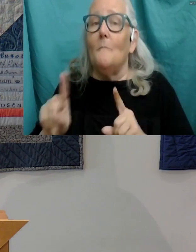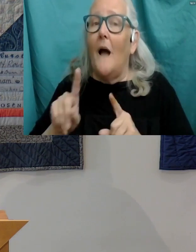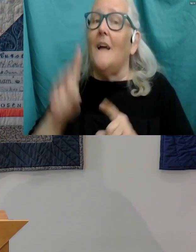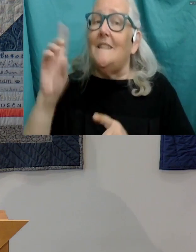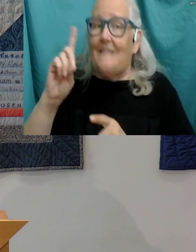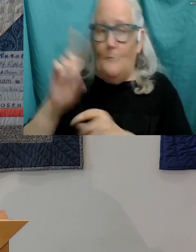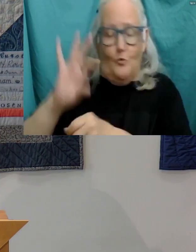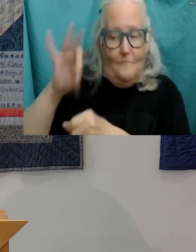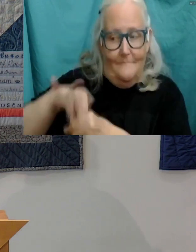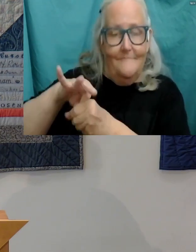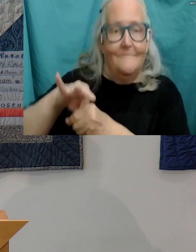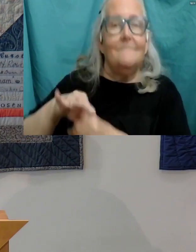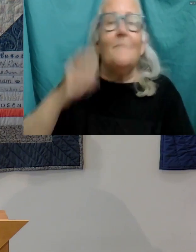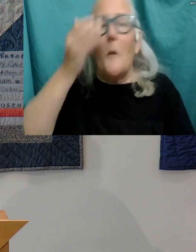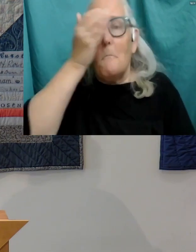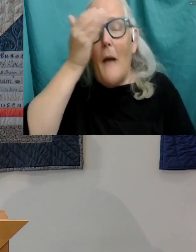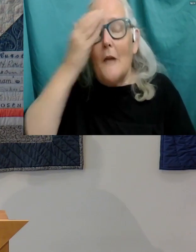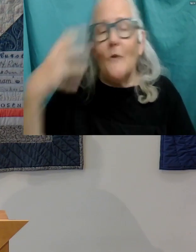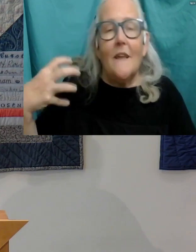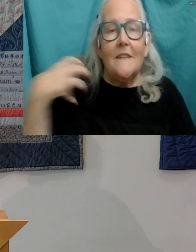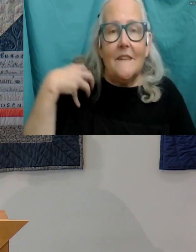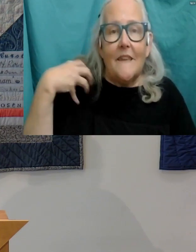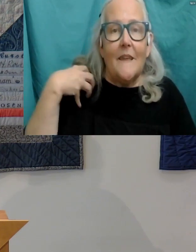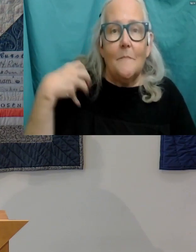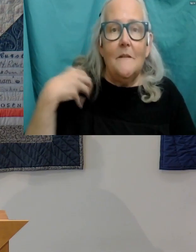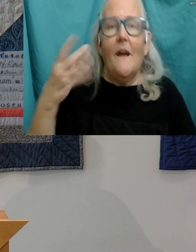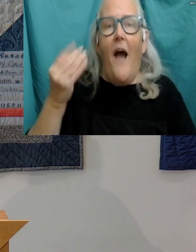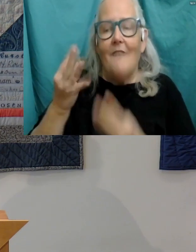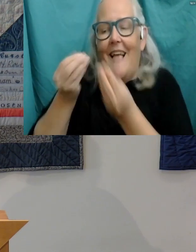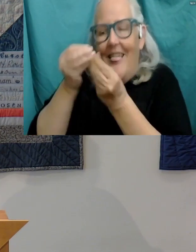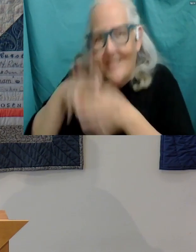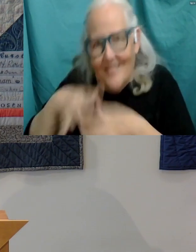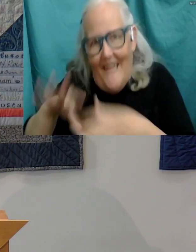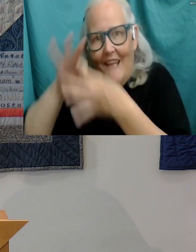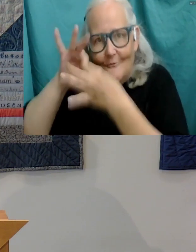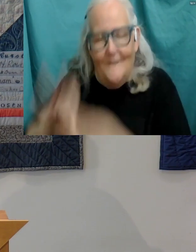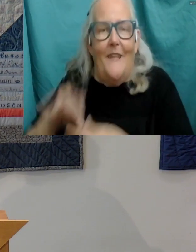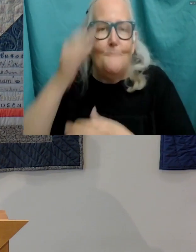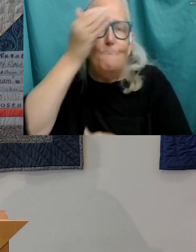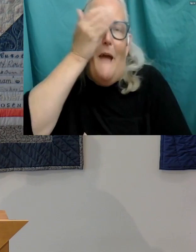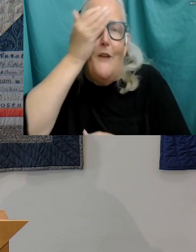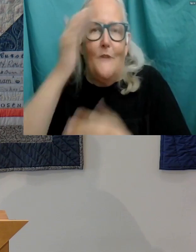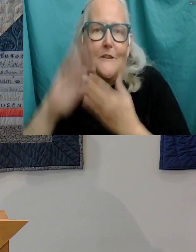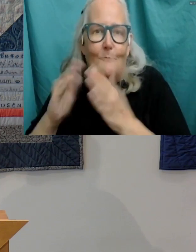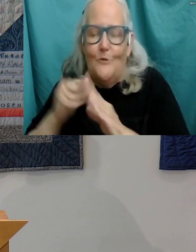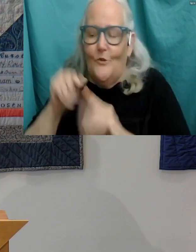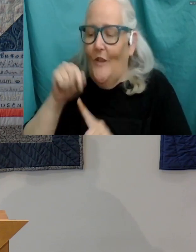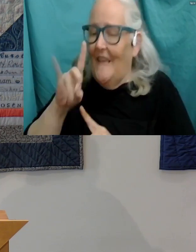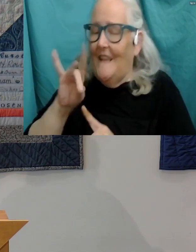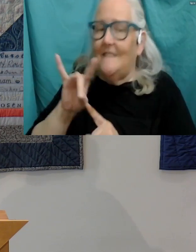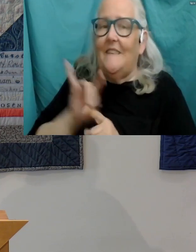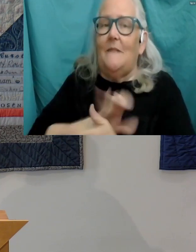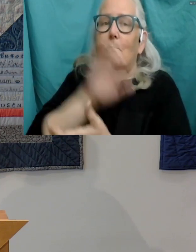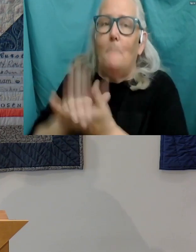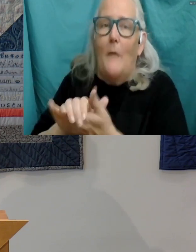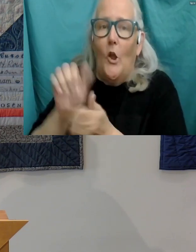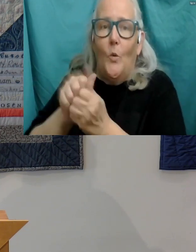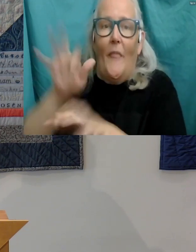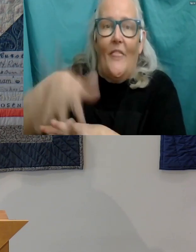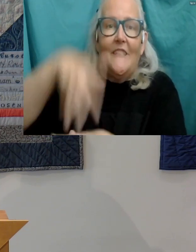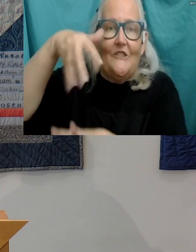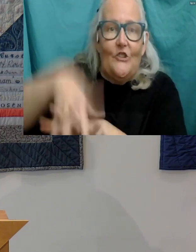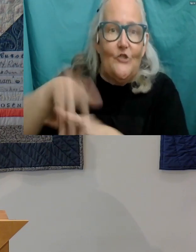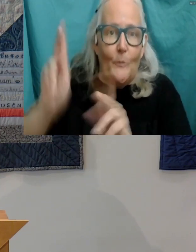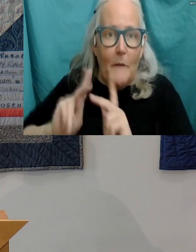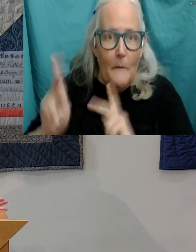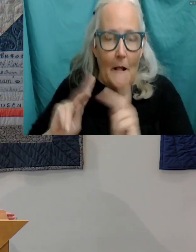of land-based pirate communities, where pirates married into indigenous communities and used their democratic conflict